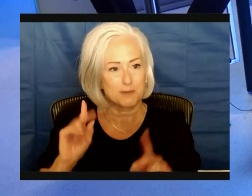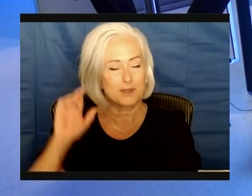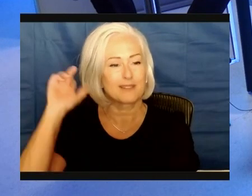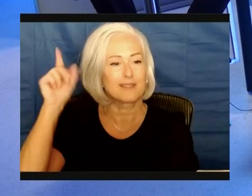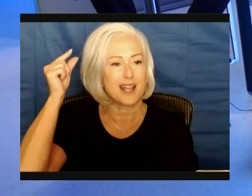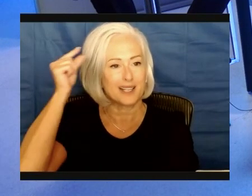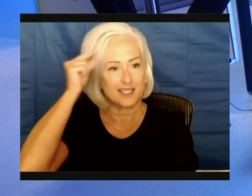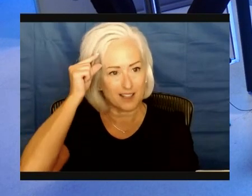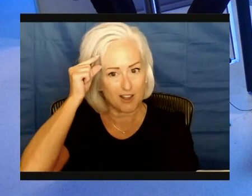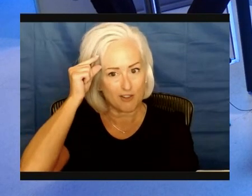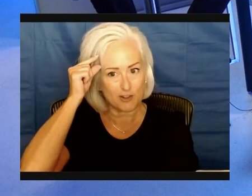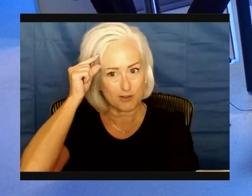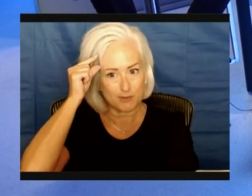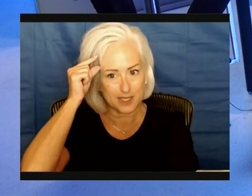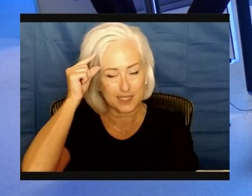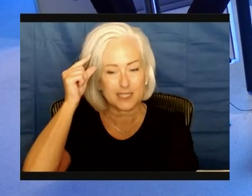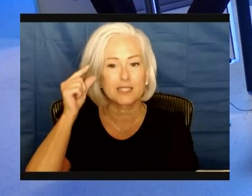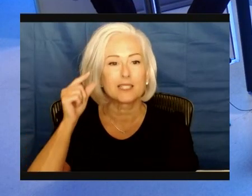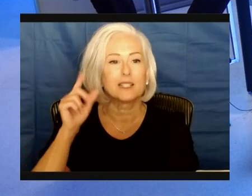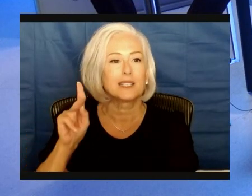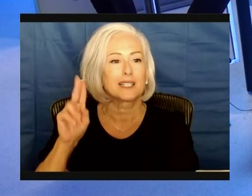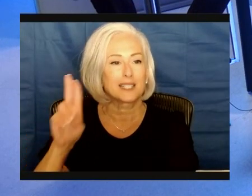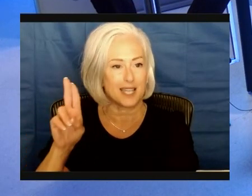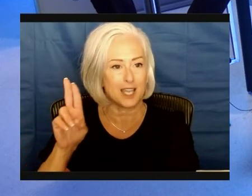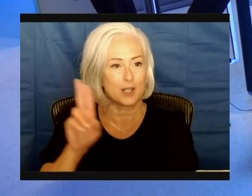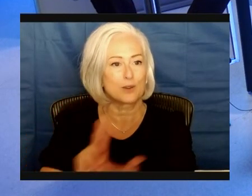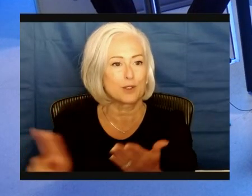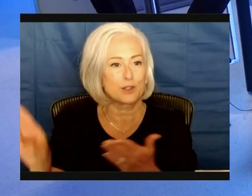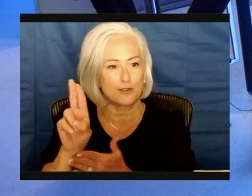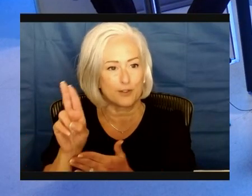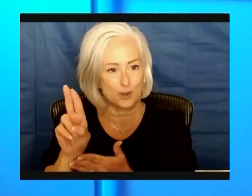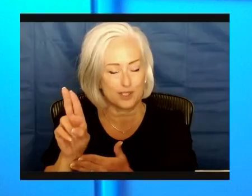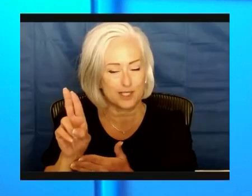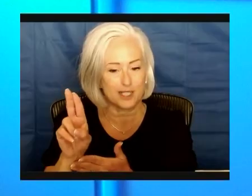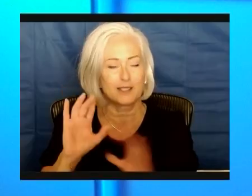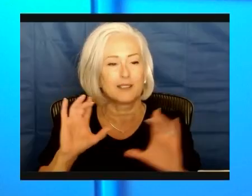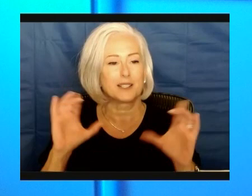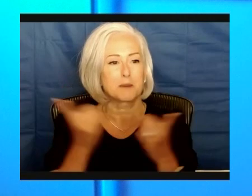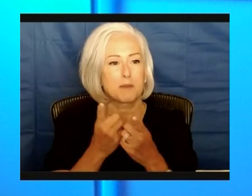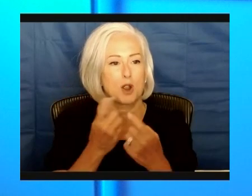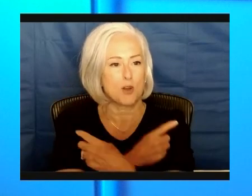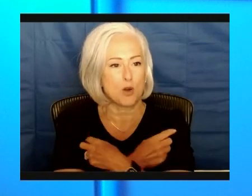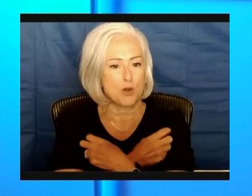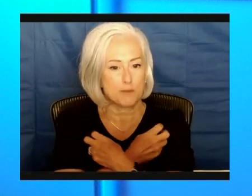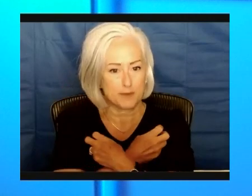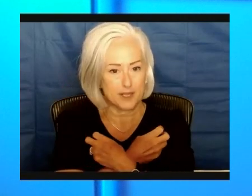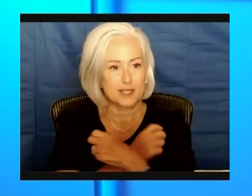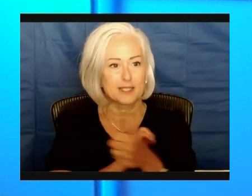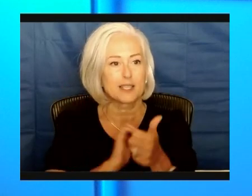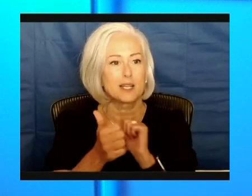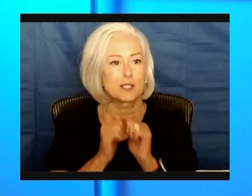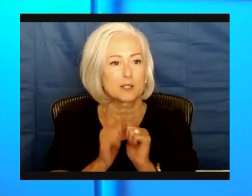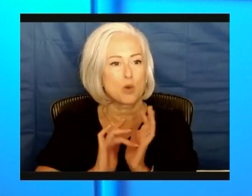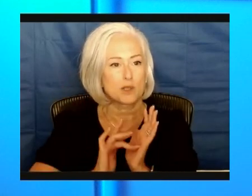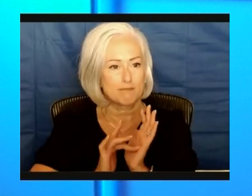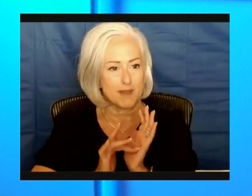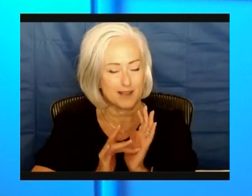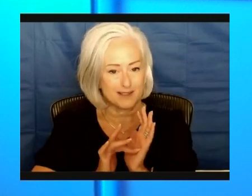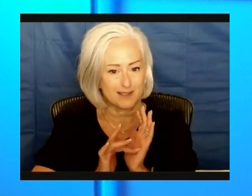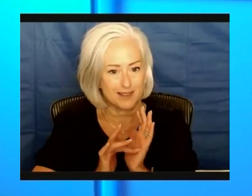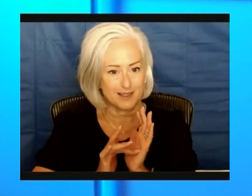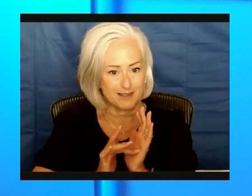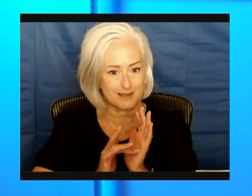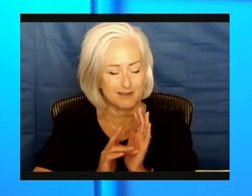KU University and Department of Orthopedics and Sport Medicine and the Office of International